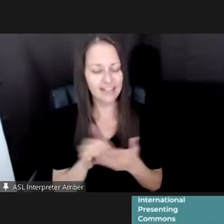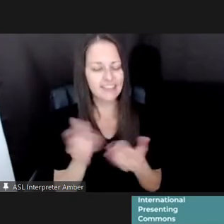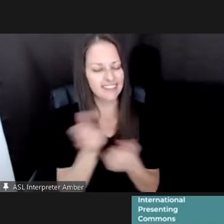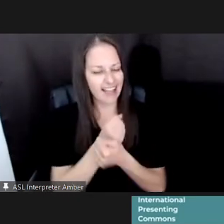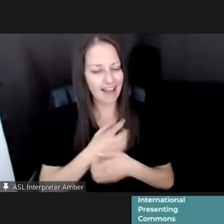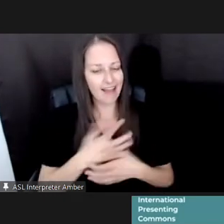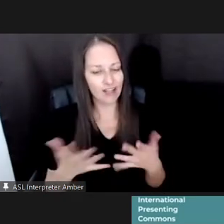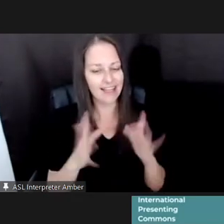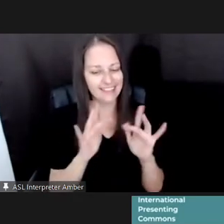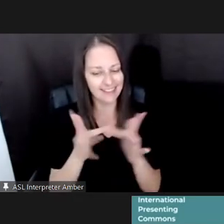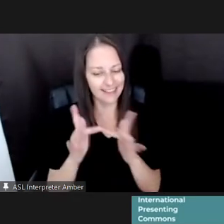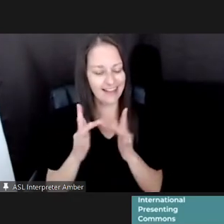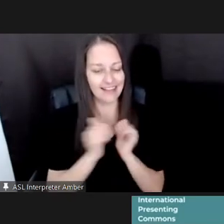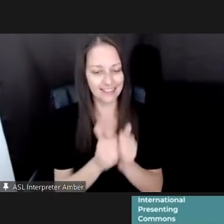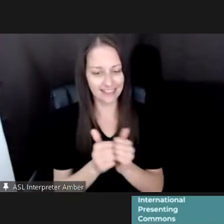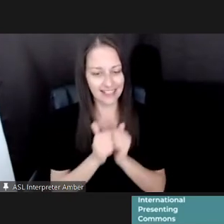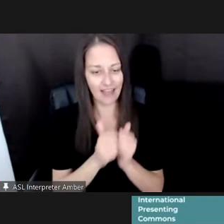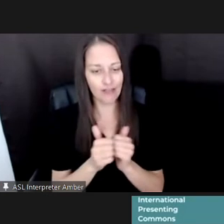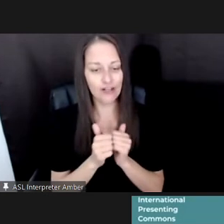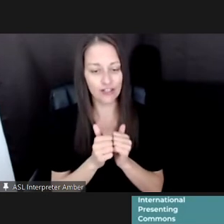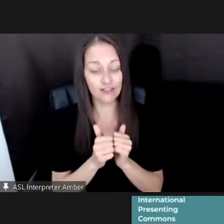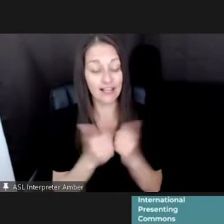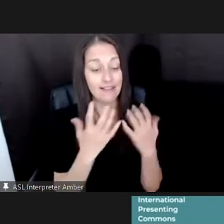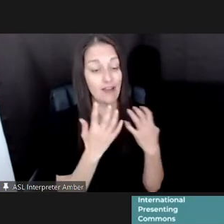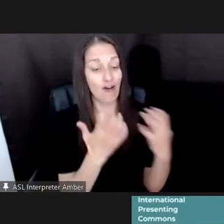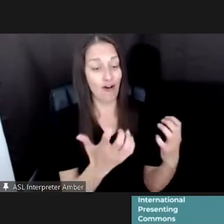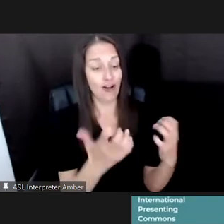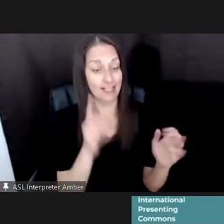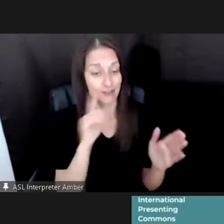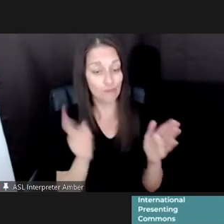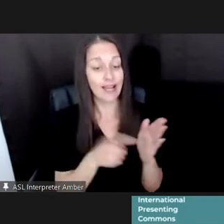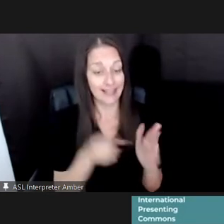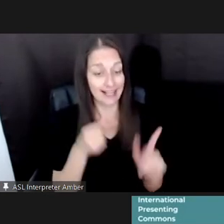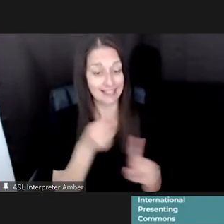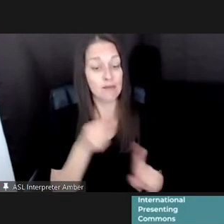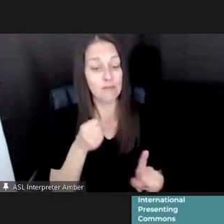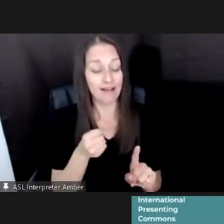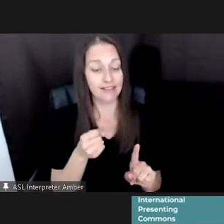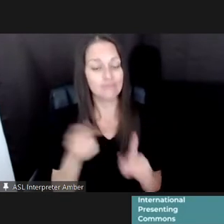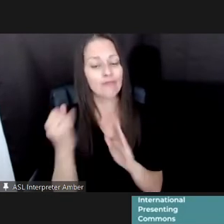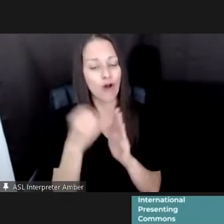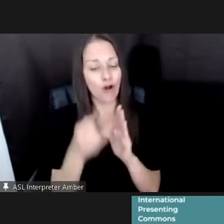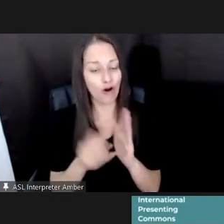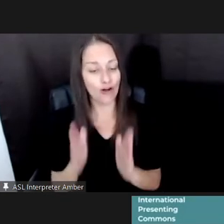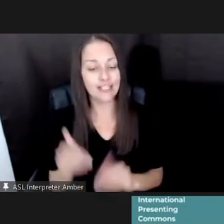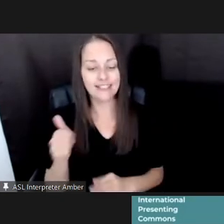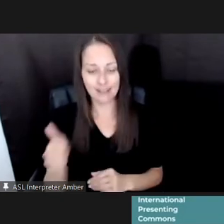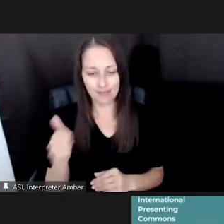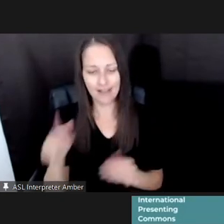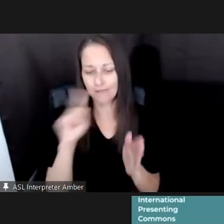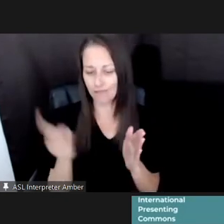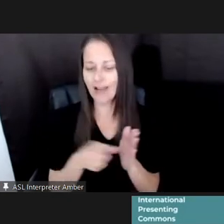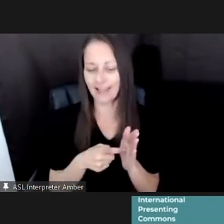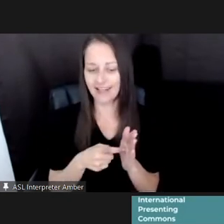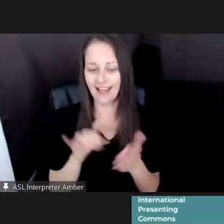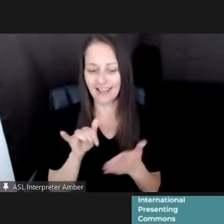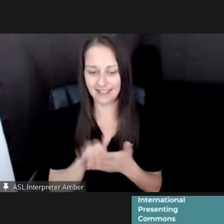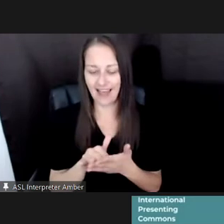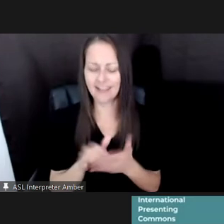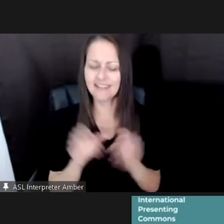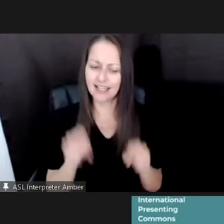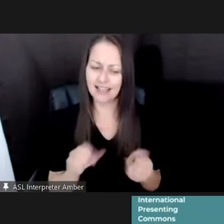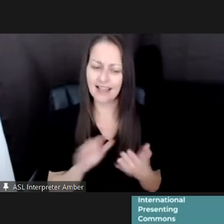it really makes an impact, and the audience sees that, the artist recognizes that, and it actually can make for an even more fuller